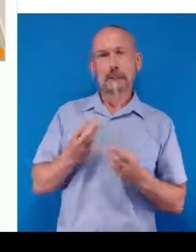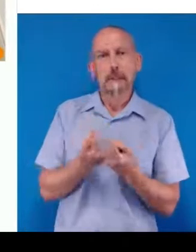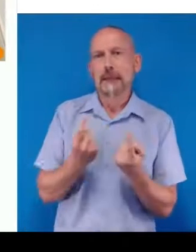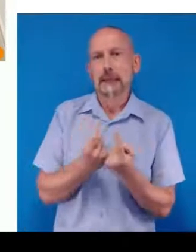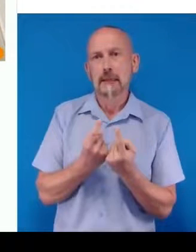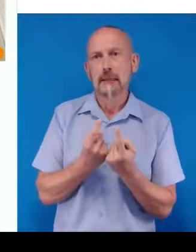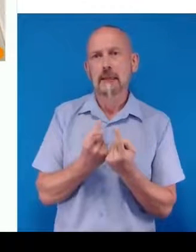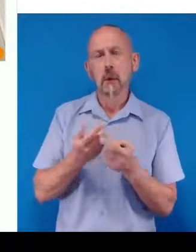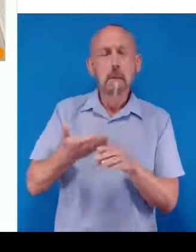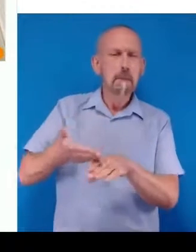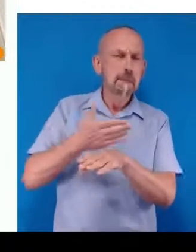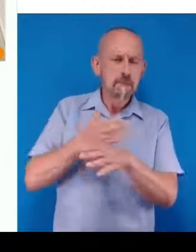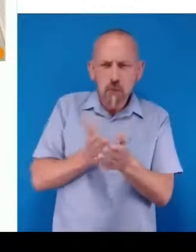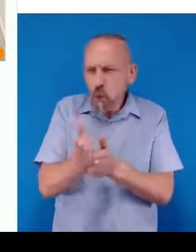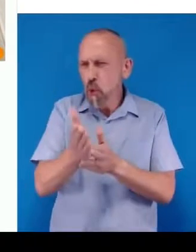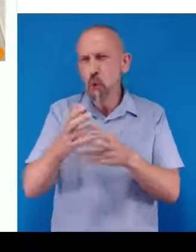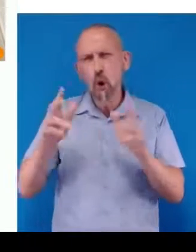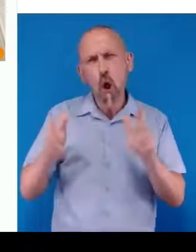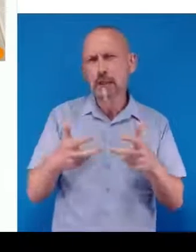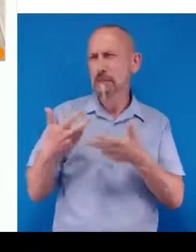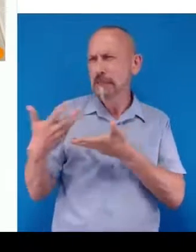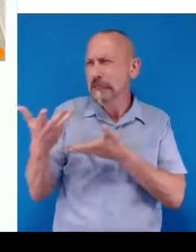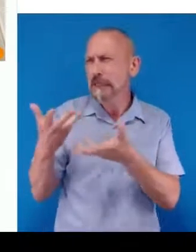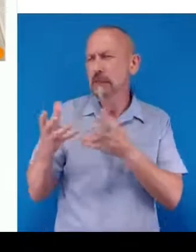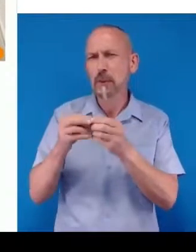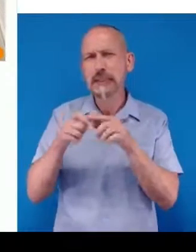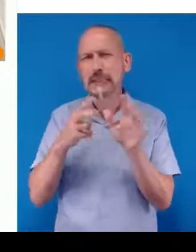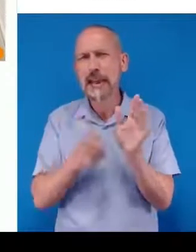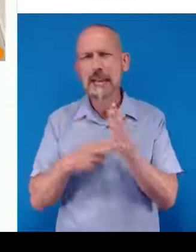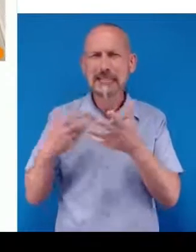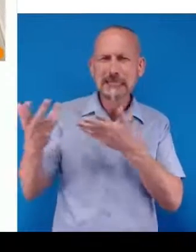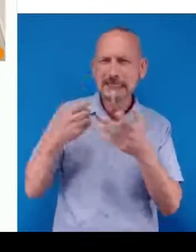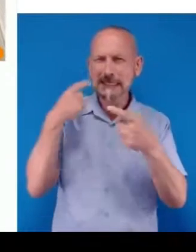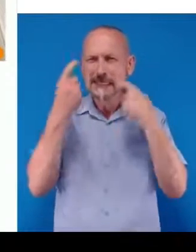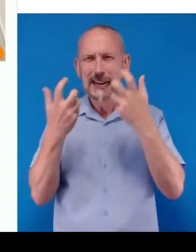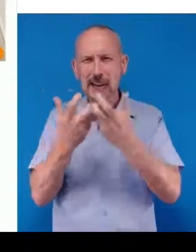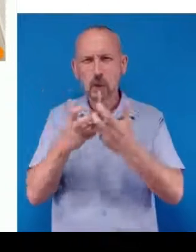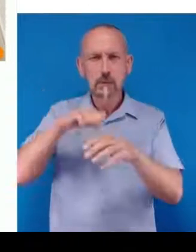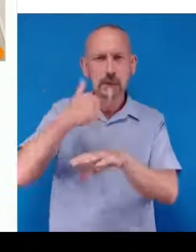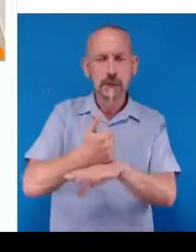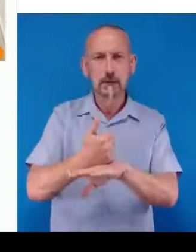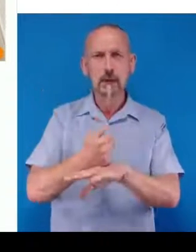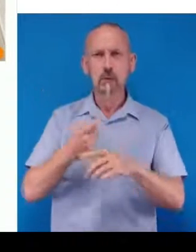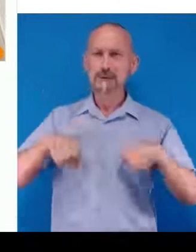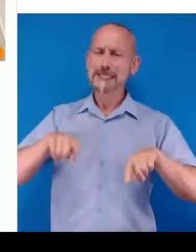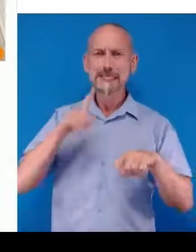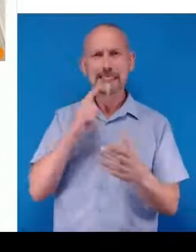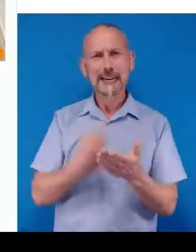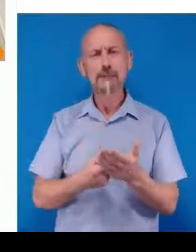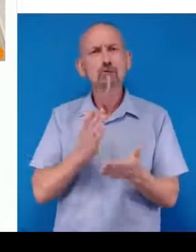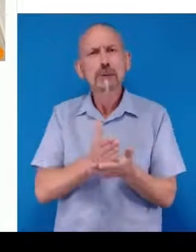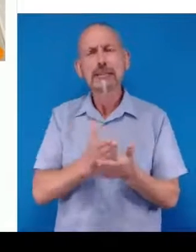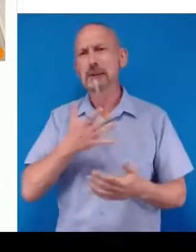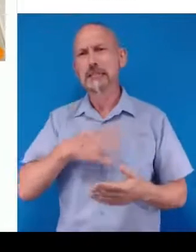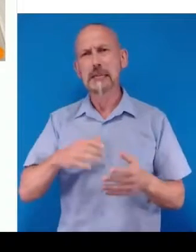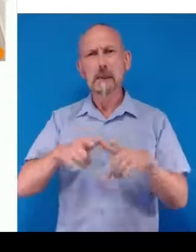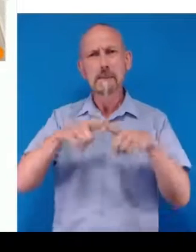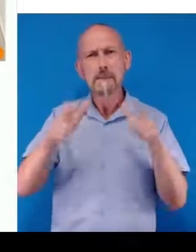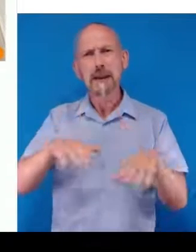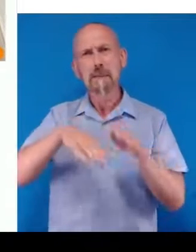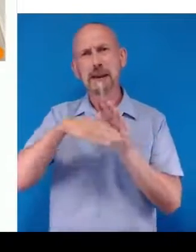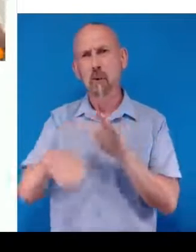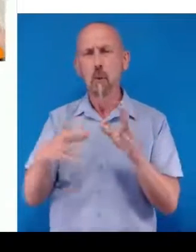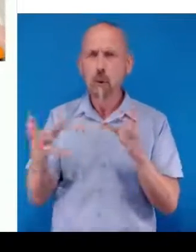something quite big, a big platform with accessibility. And then we realized what people needed was just the way to do the accessibility.